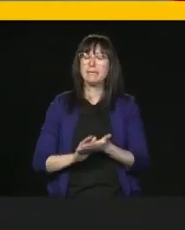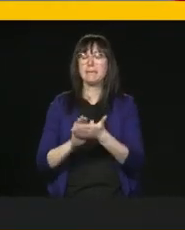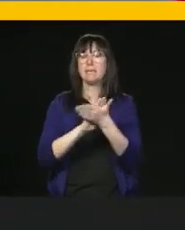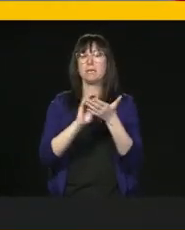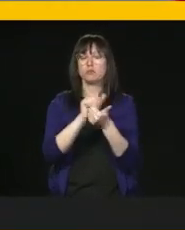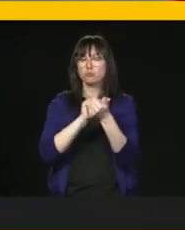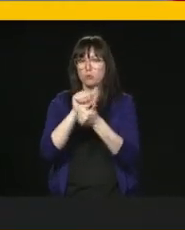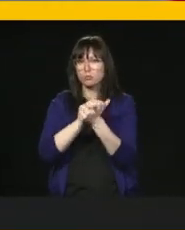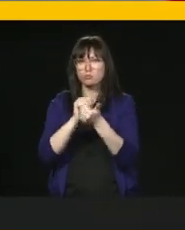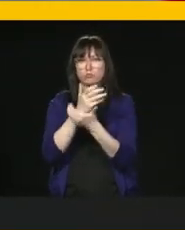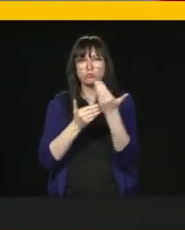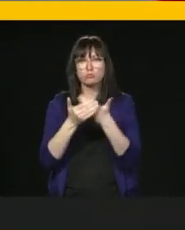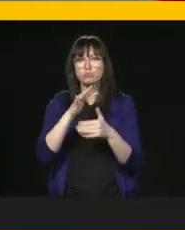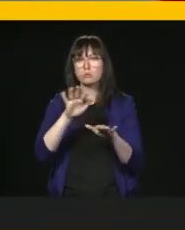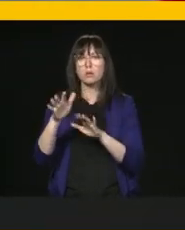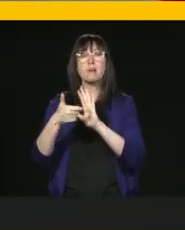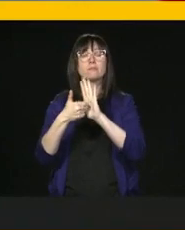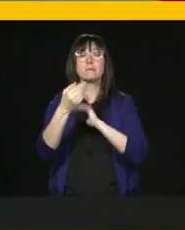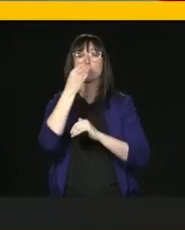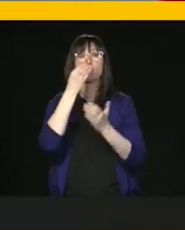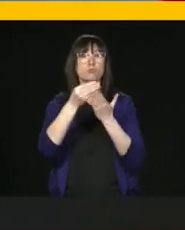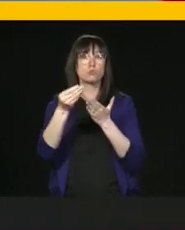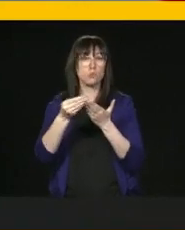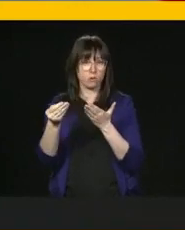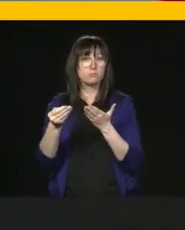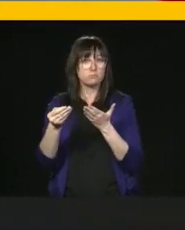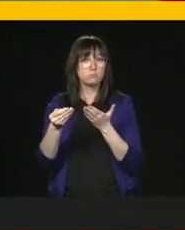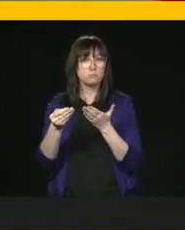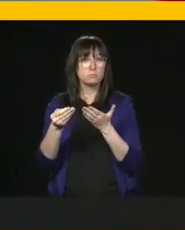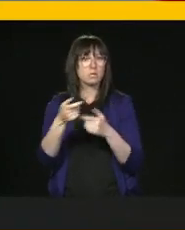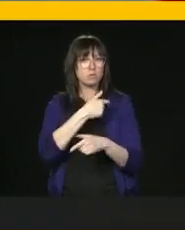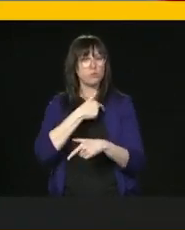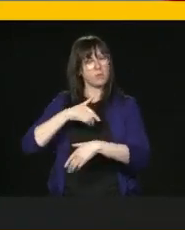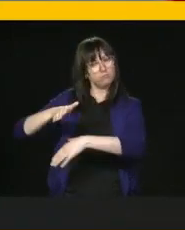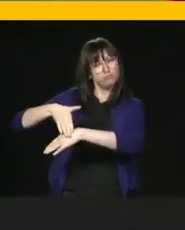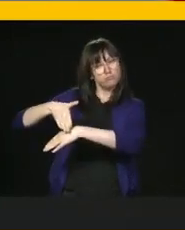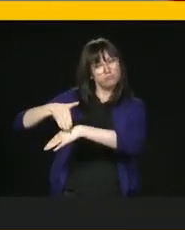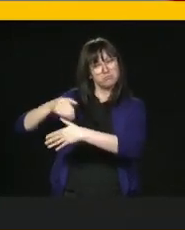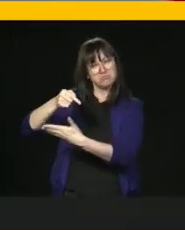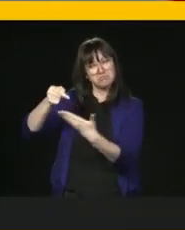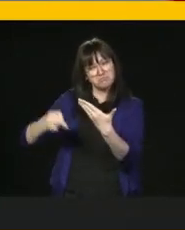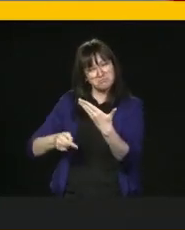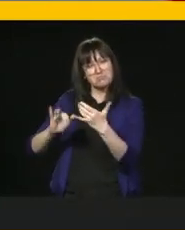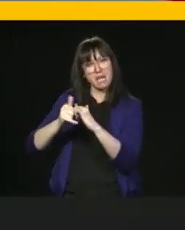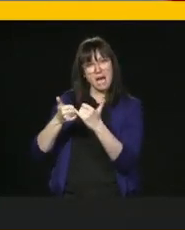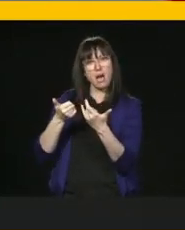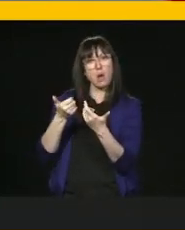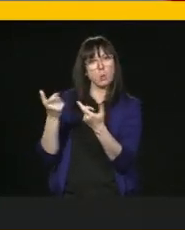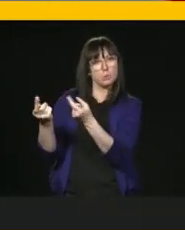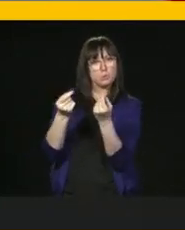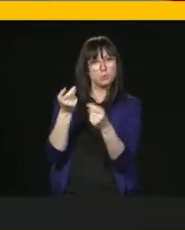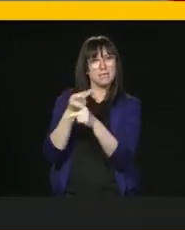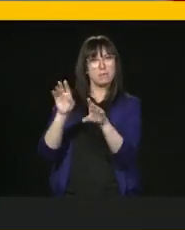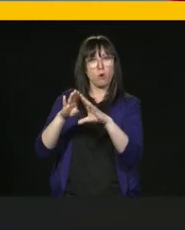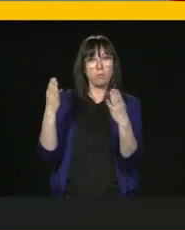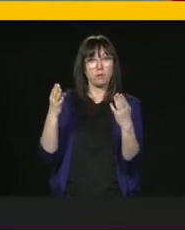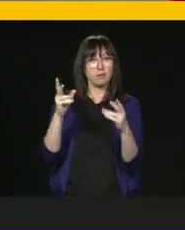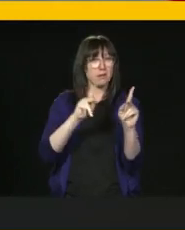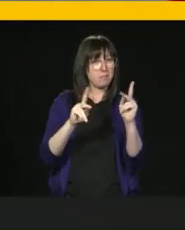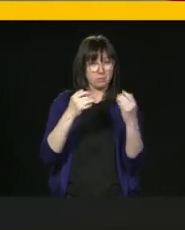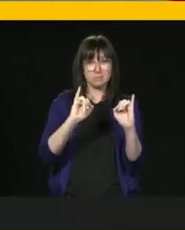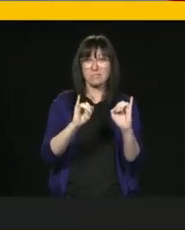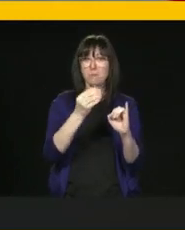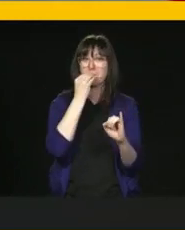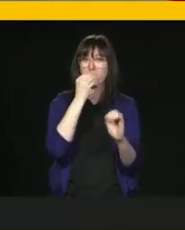stores. So providing some guidance to those establishments because people do have to eat and they have to go there. But even as I